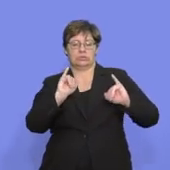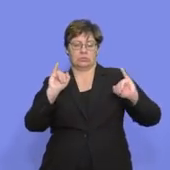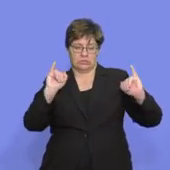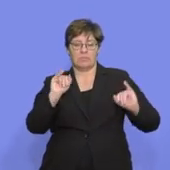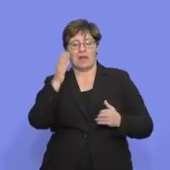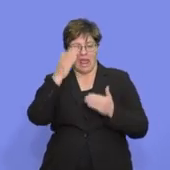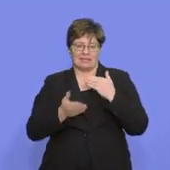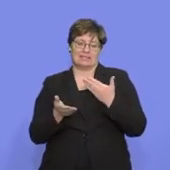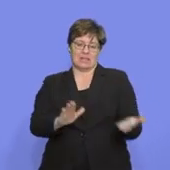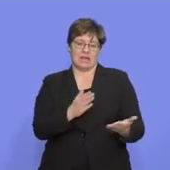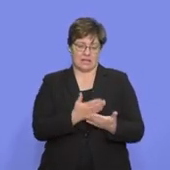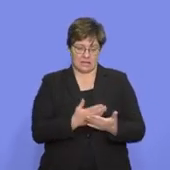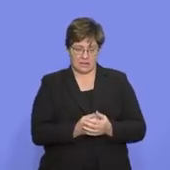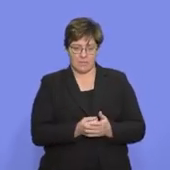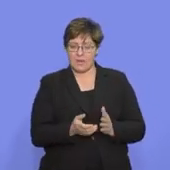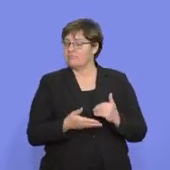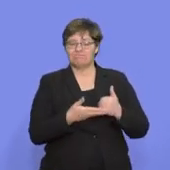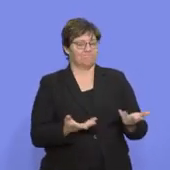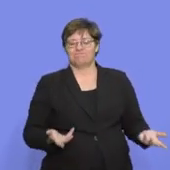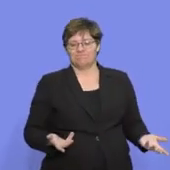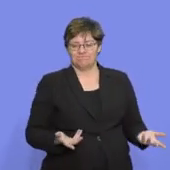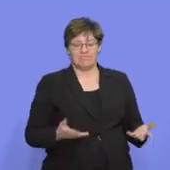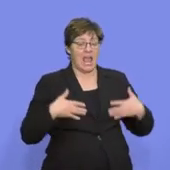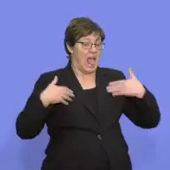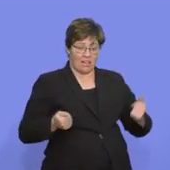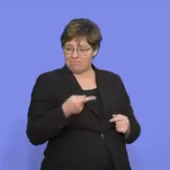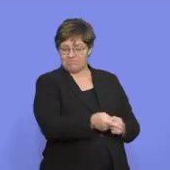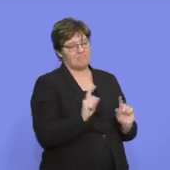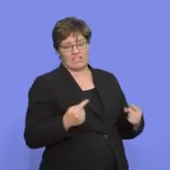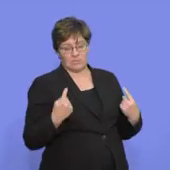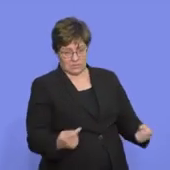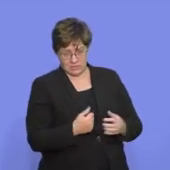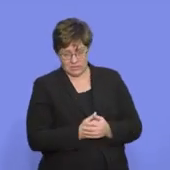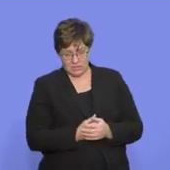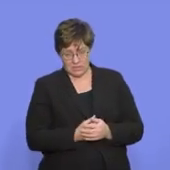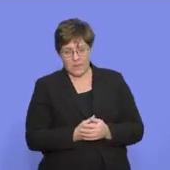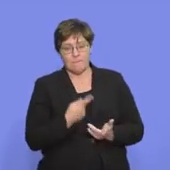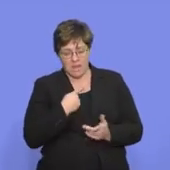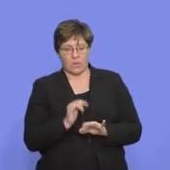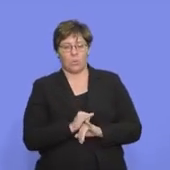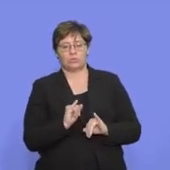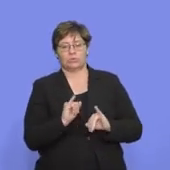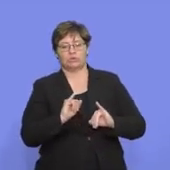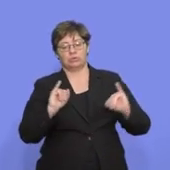it cannot be helped. This one, there's no cure for this one. You're basically going to get worse and worse and worse until you die.